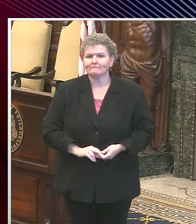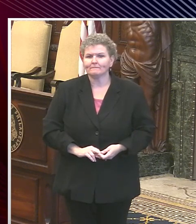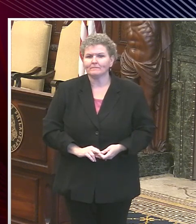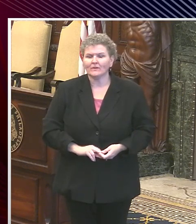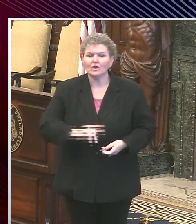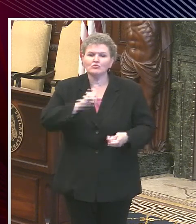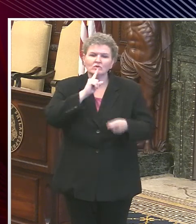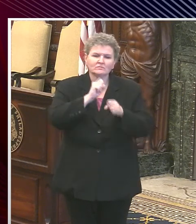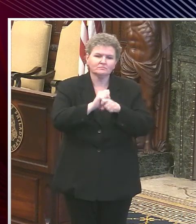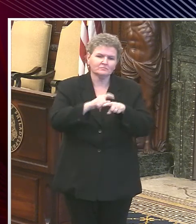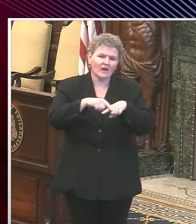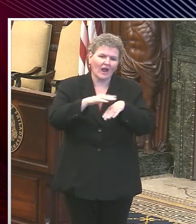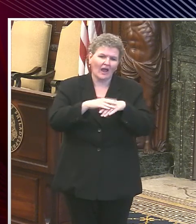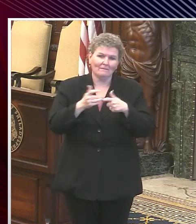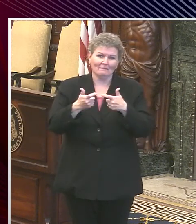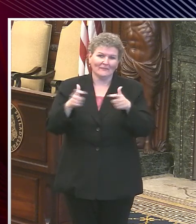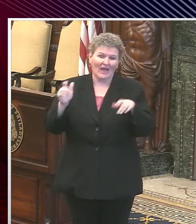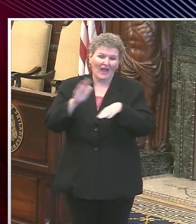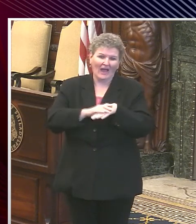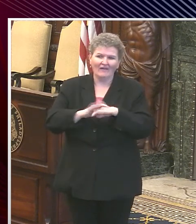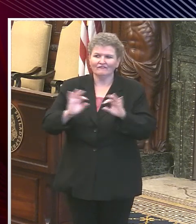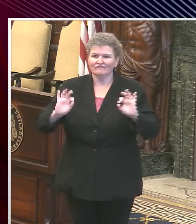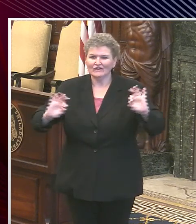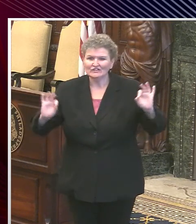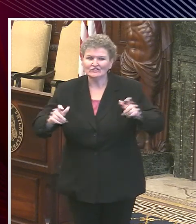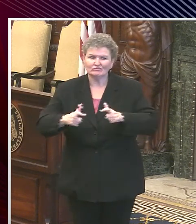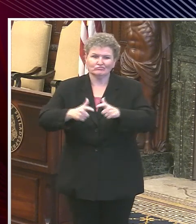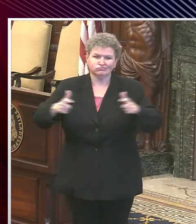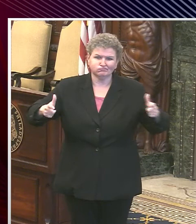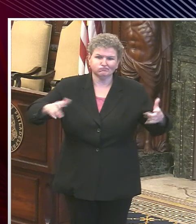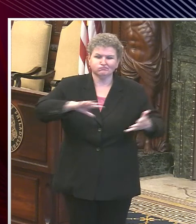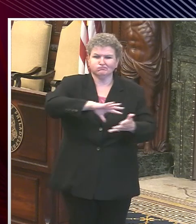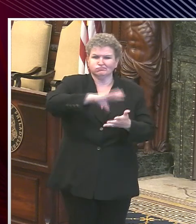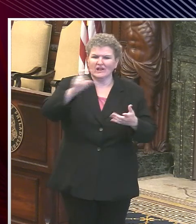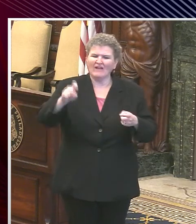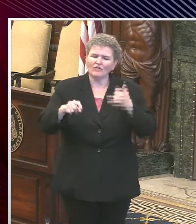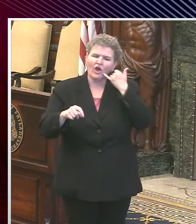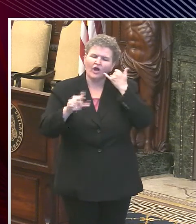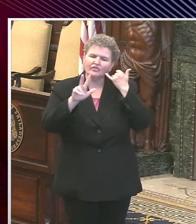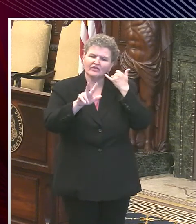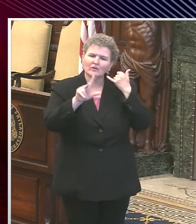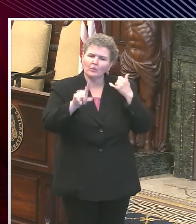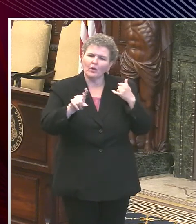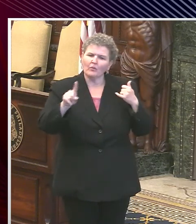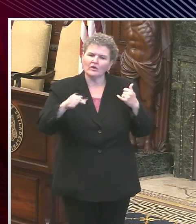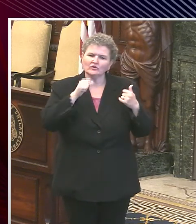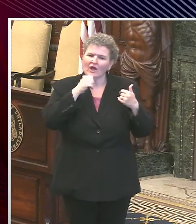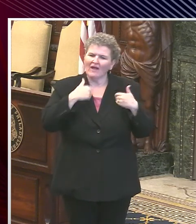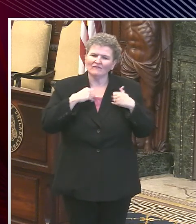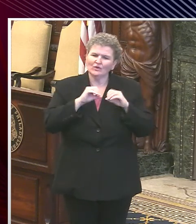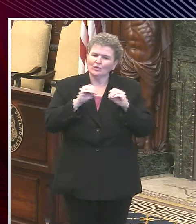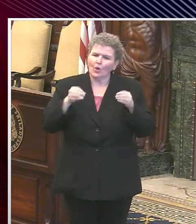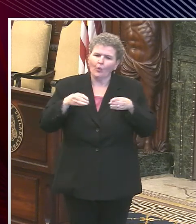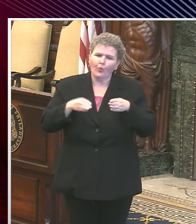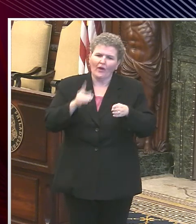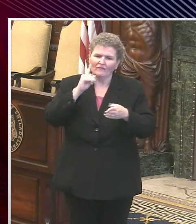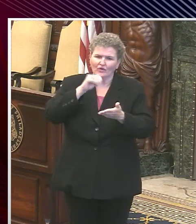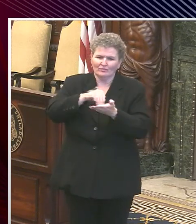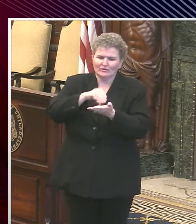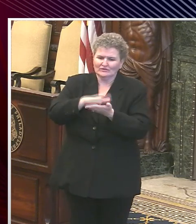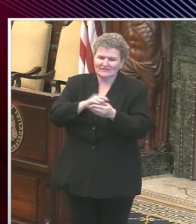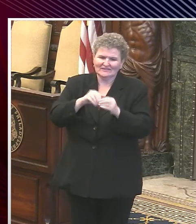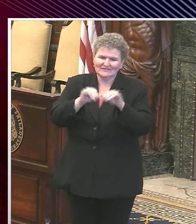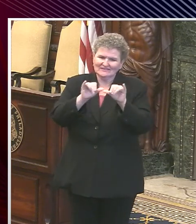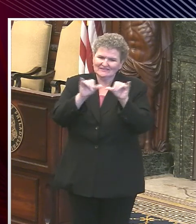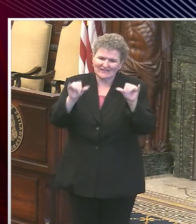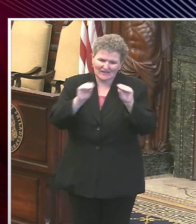bulk items, which is furniture and heavy things. We do not have a way to report that through this system. We continue to